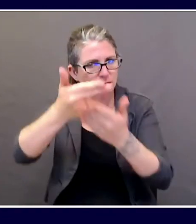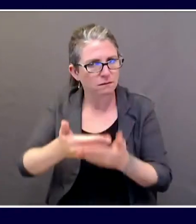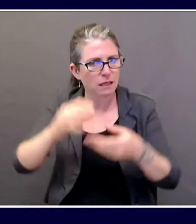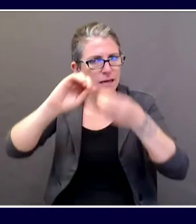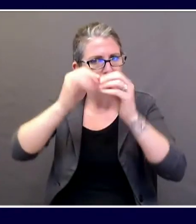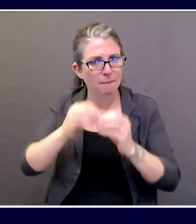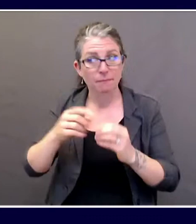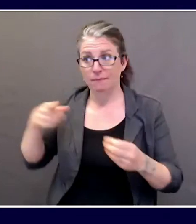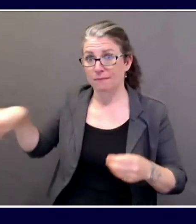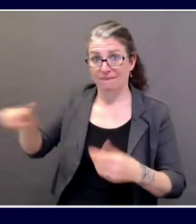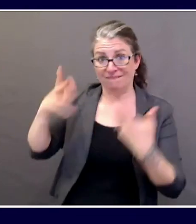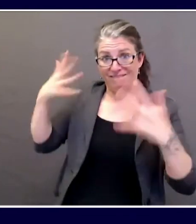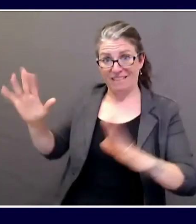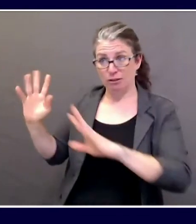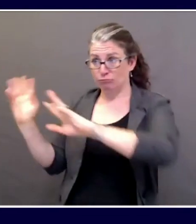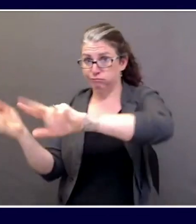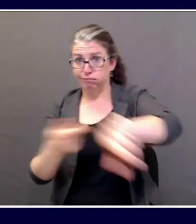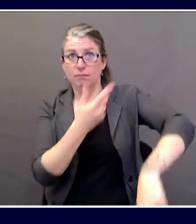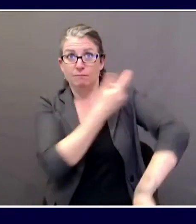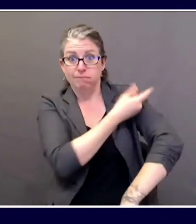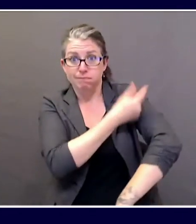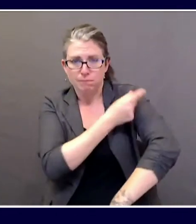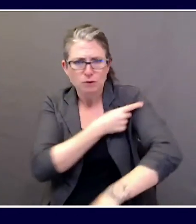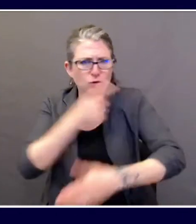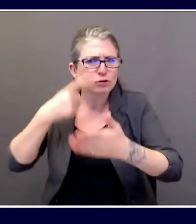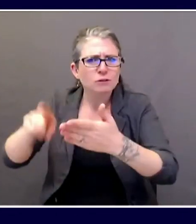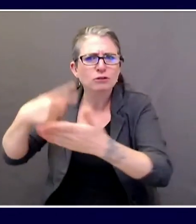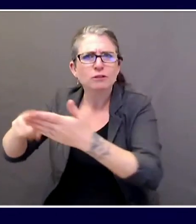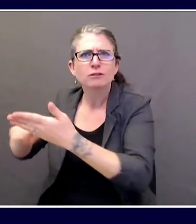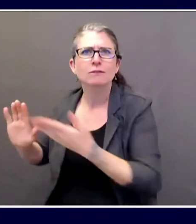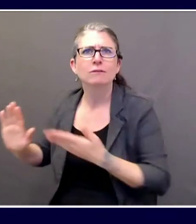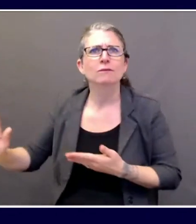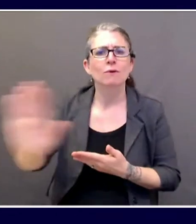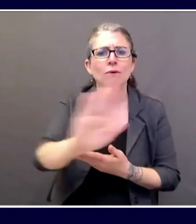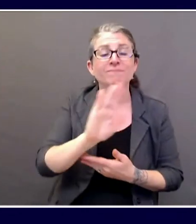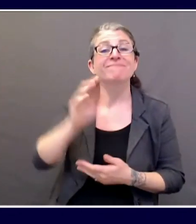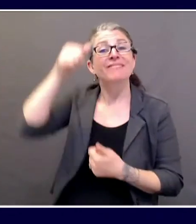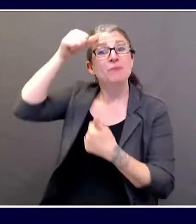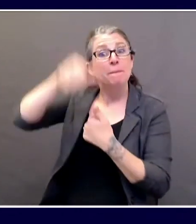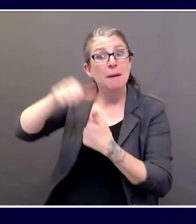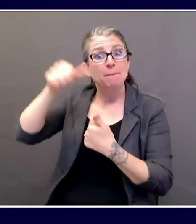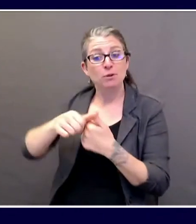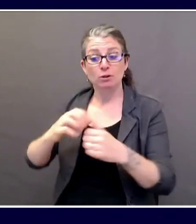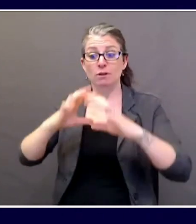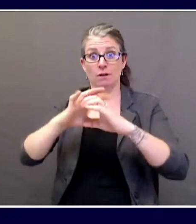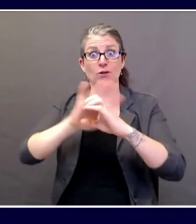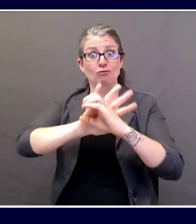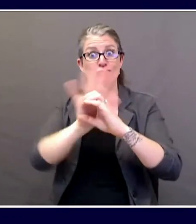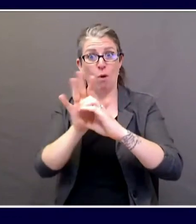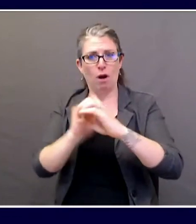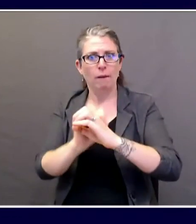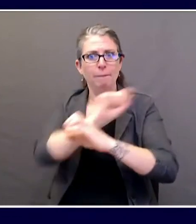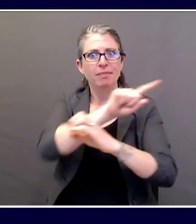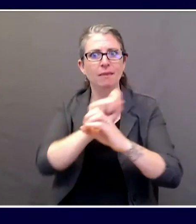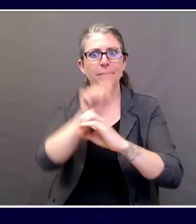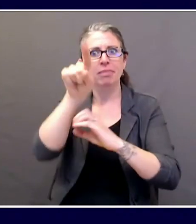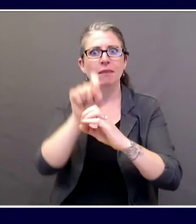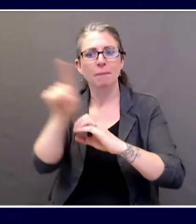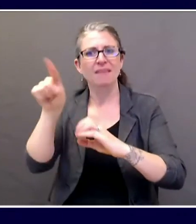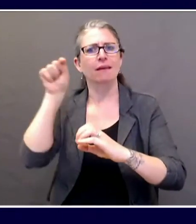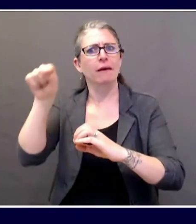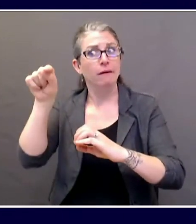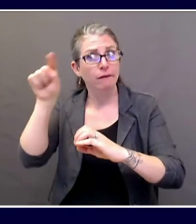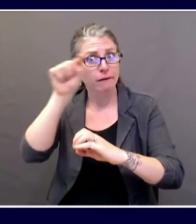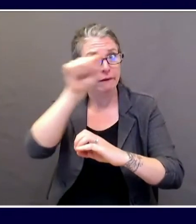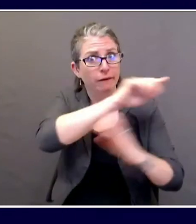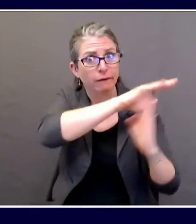protection may last. But the good news is that we are learning more every single day. Indeed, recent data around